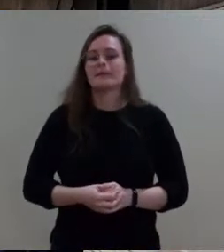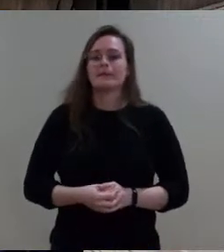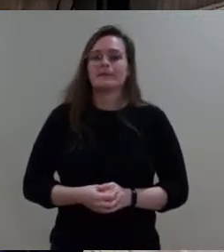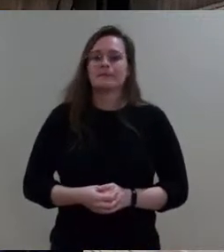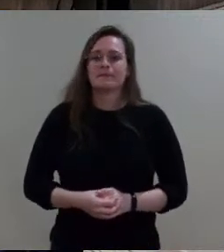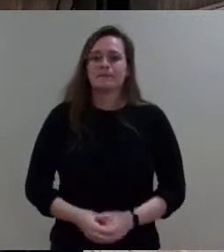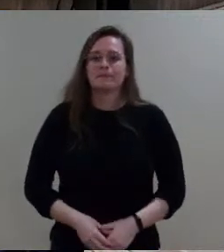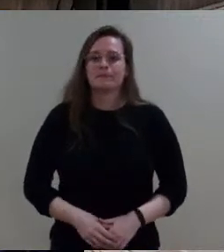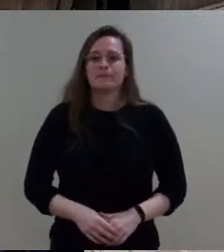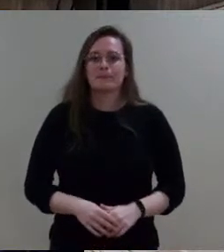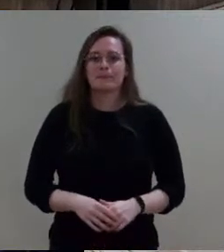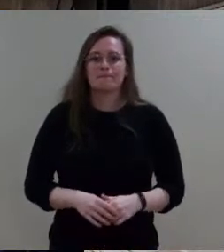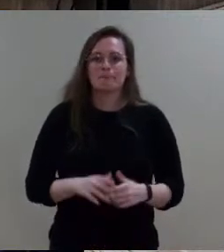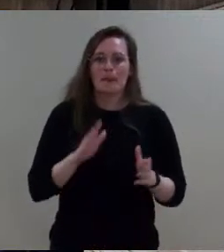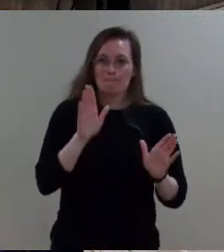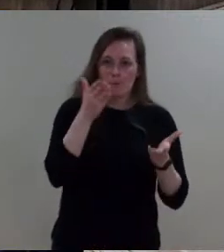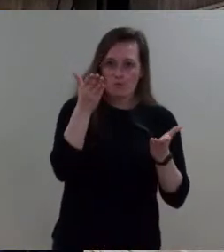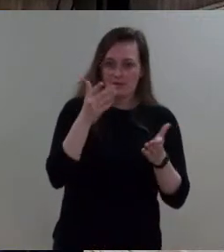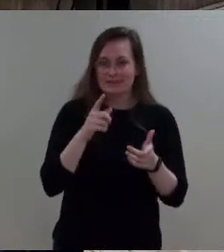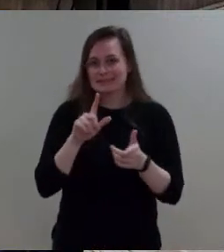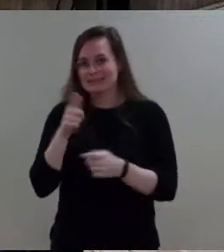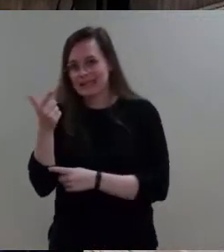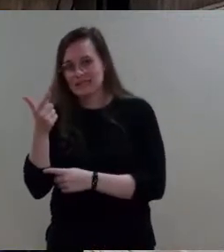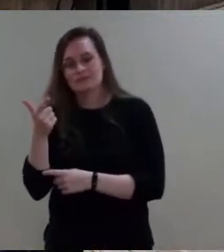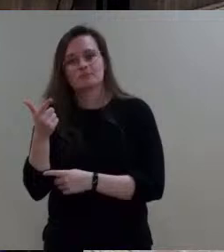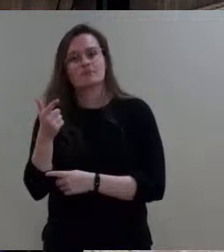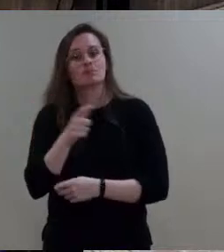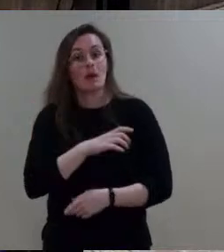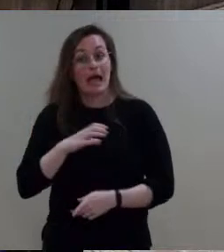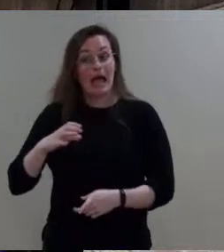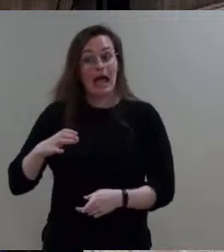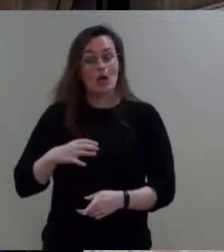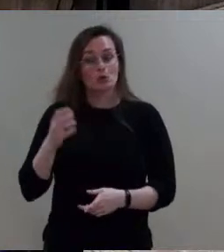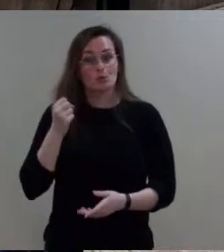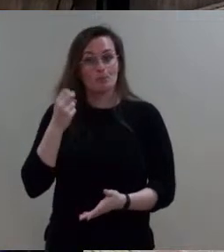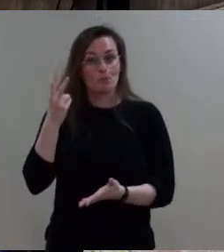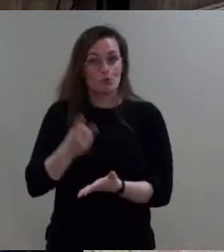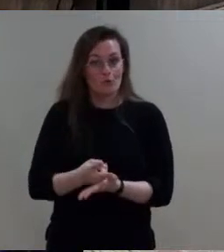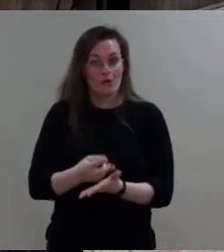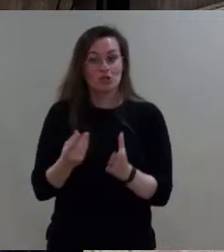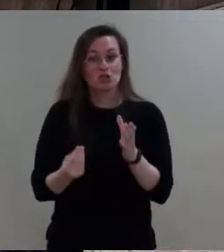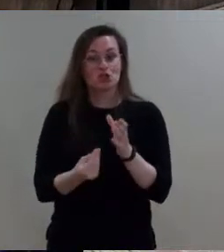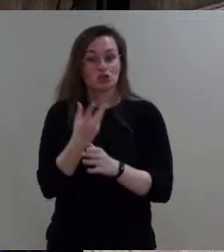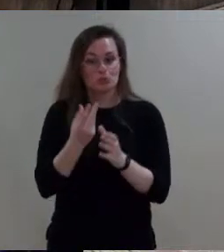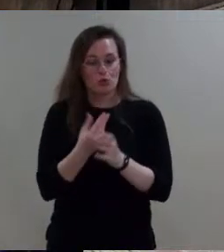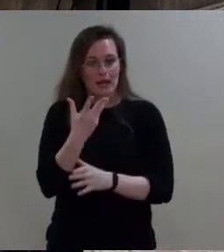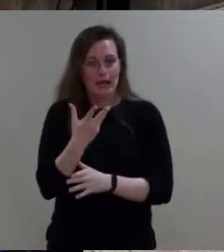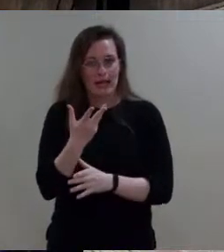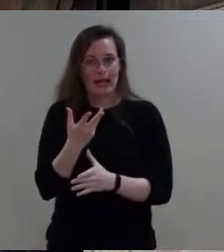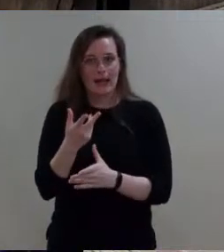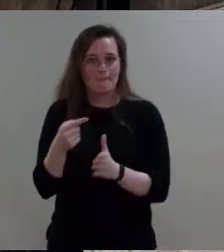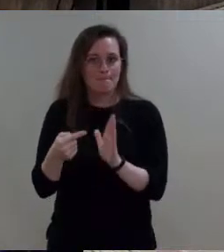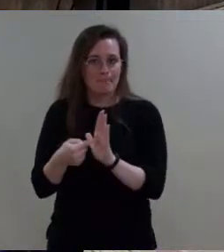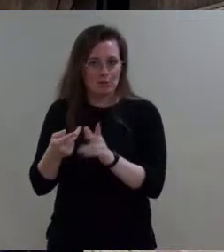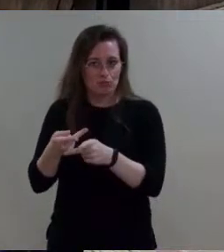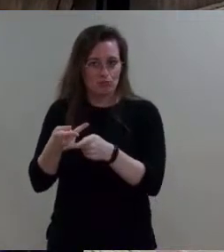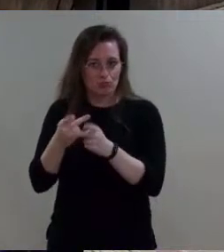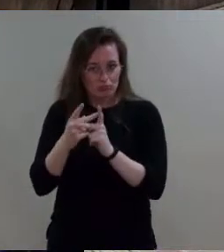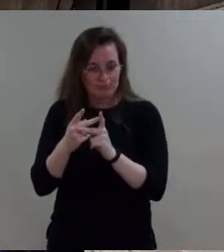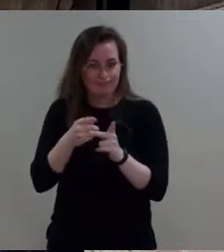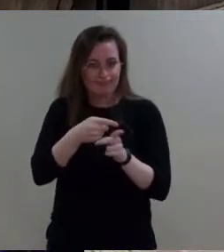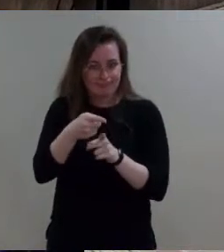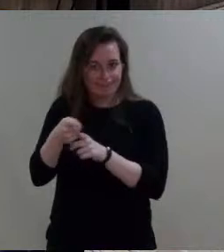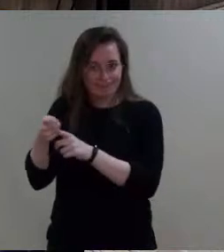It has been moved and seconded that council approve the spring debenture issuance as follows.